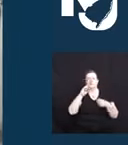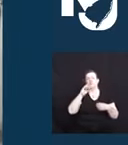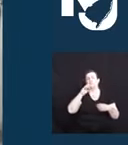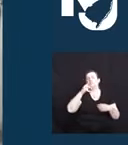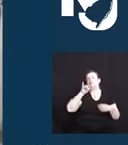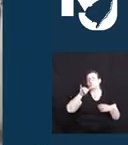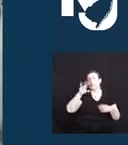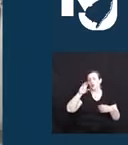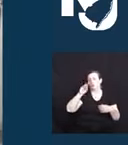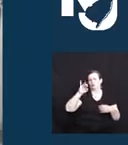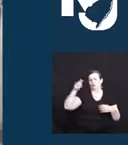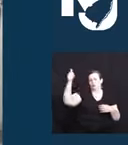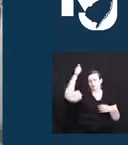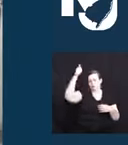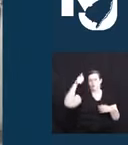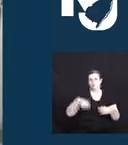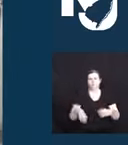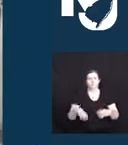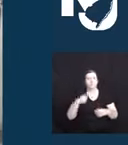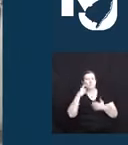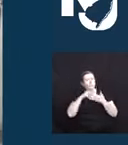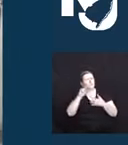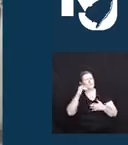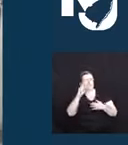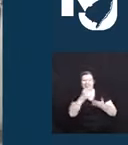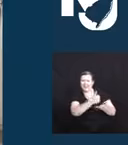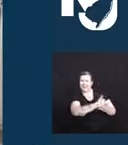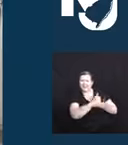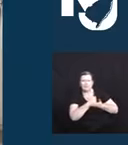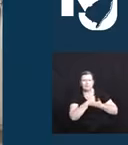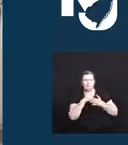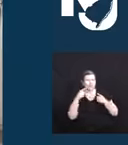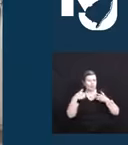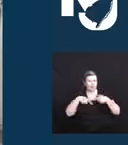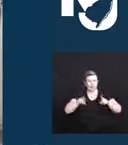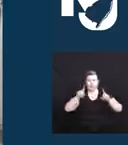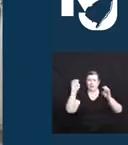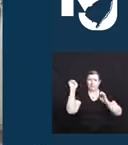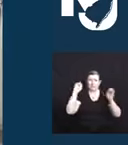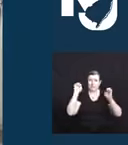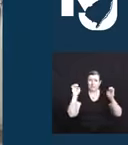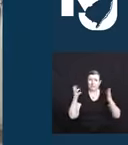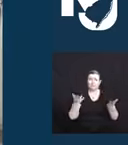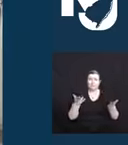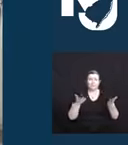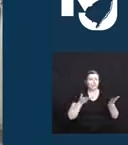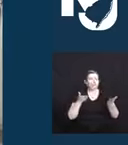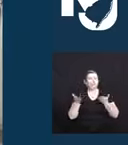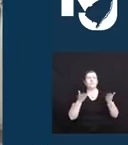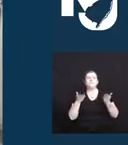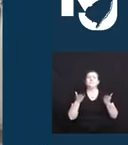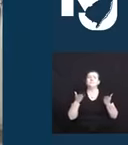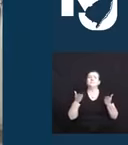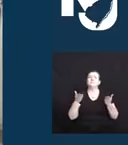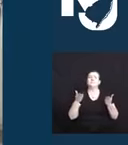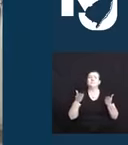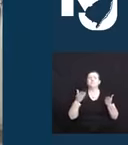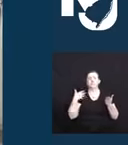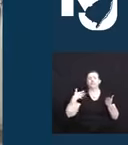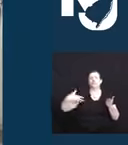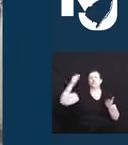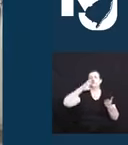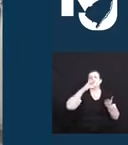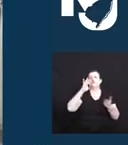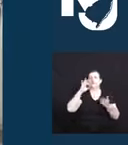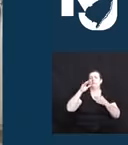call and joined the fight during this unprecedented health emergency. He served as the Chief Medical Officer at the Field Medical